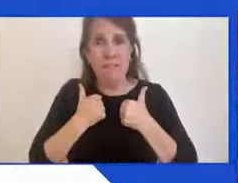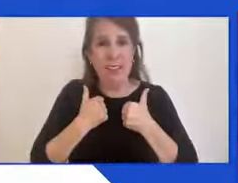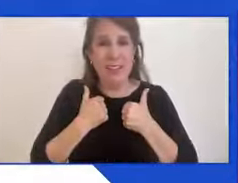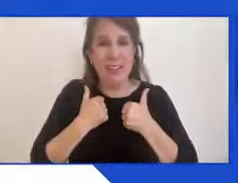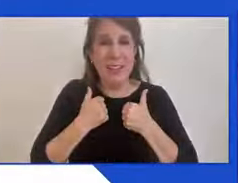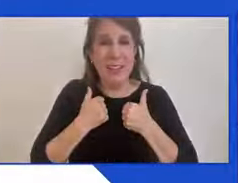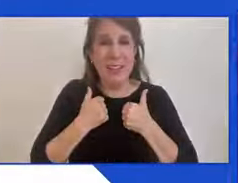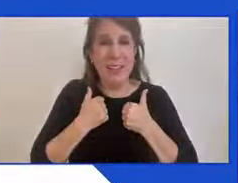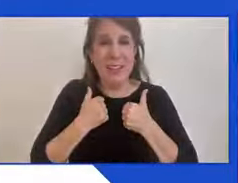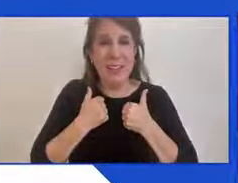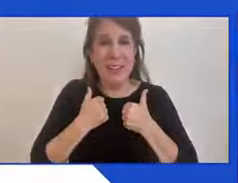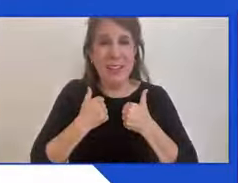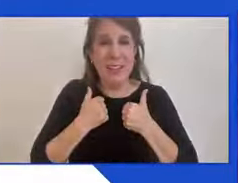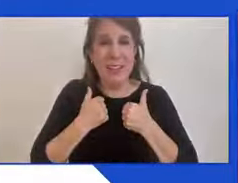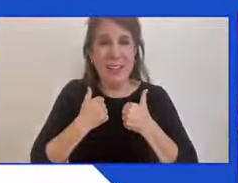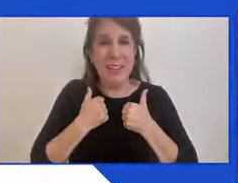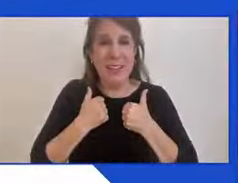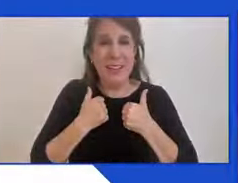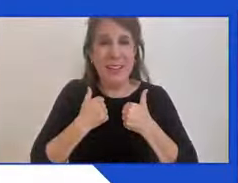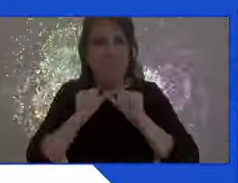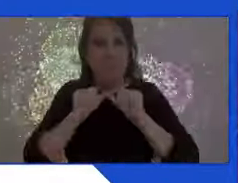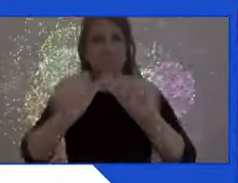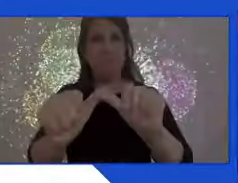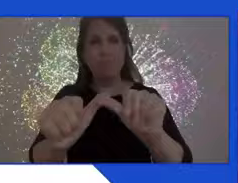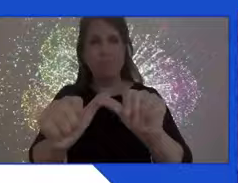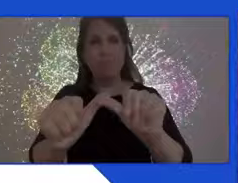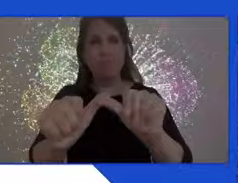Am Yisrael Chai.